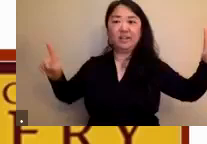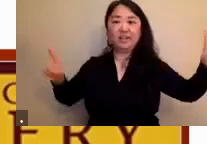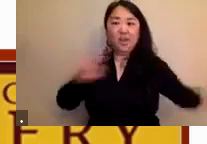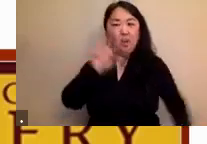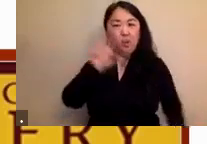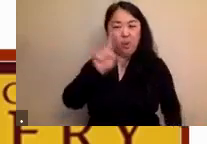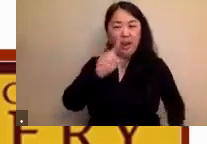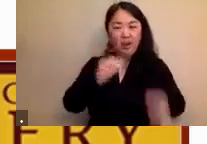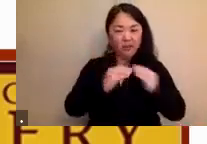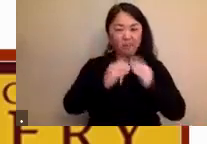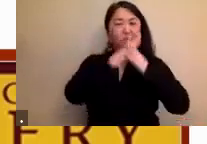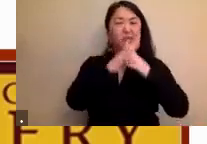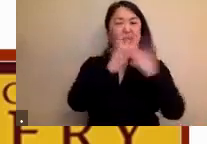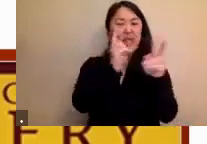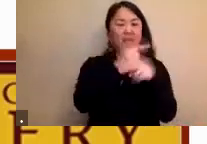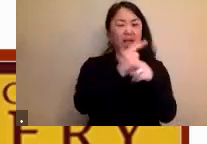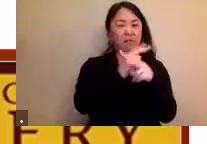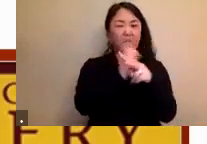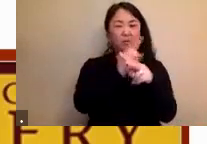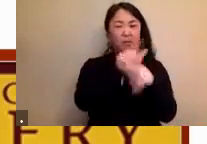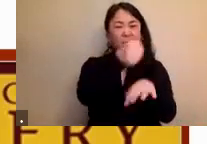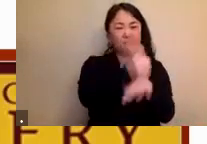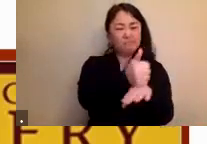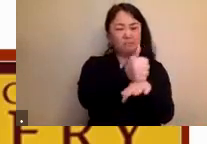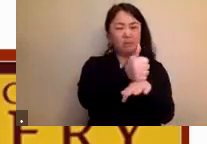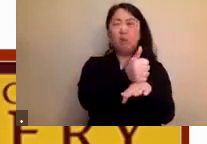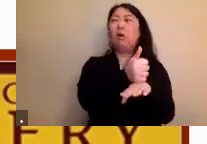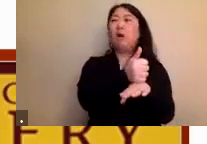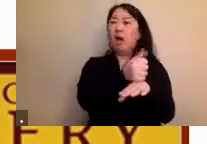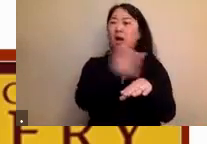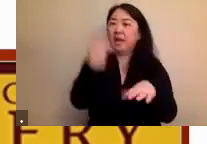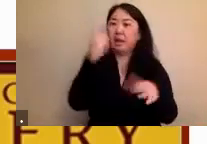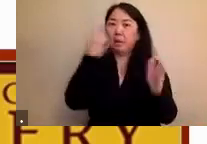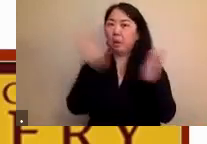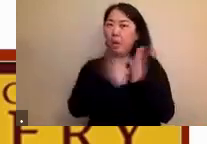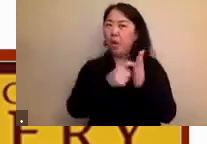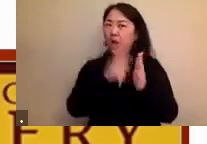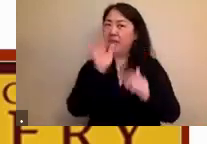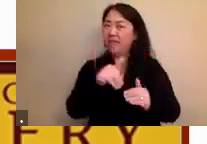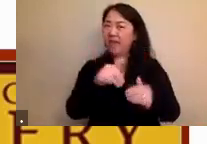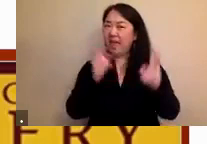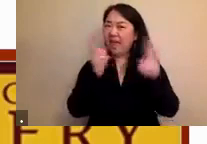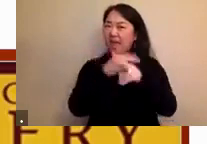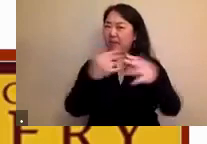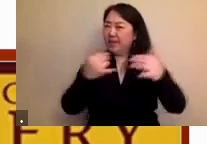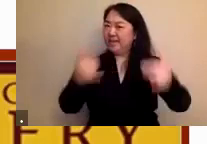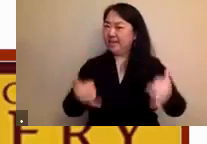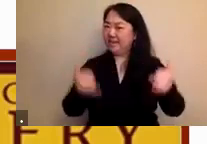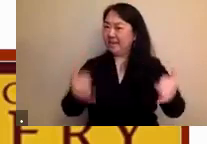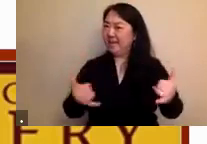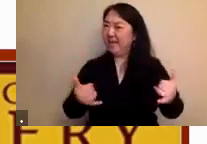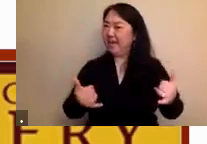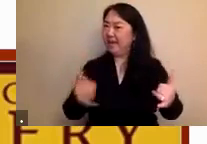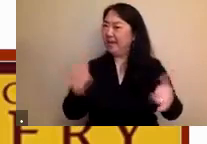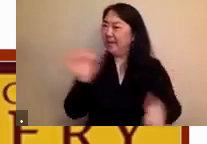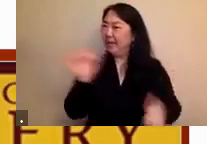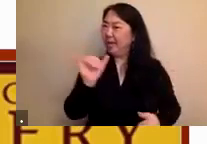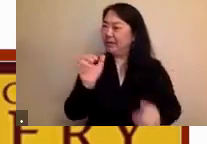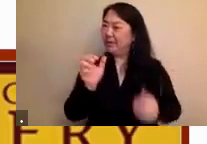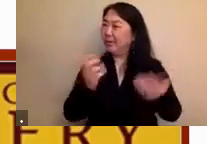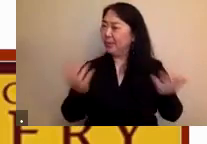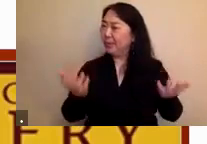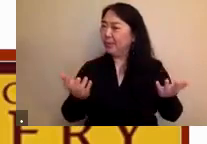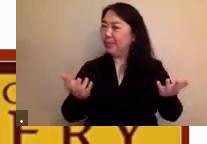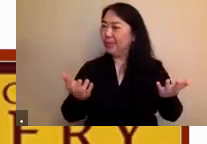actually built. And you could actually see the remnants today of those highway systems as they,